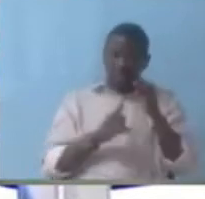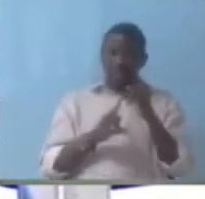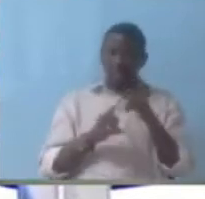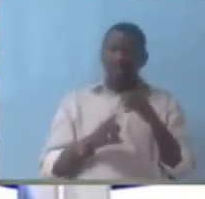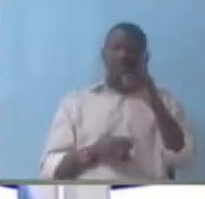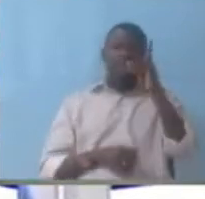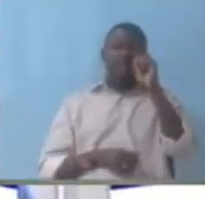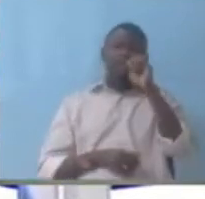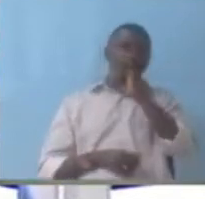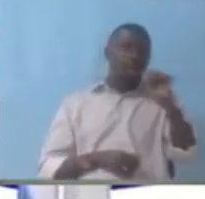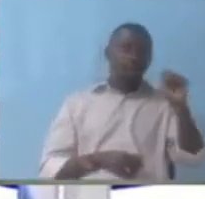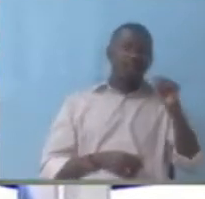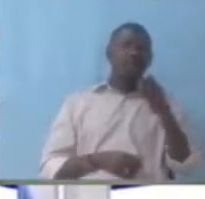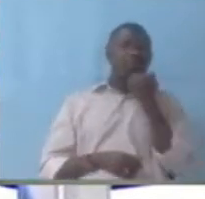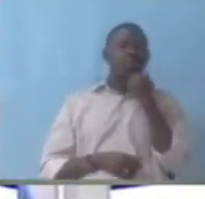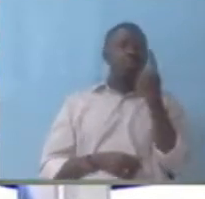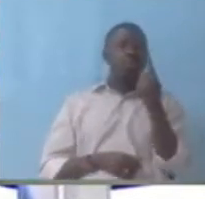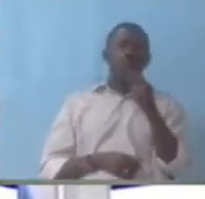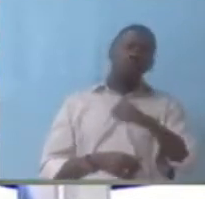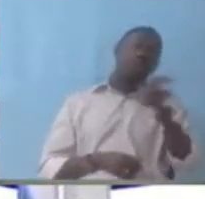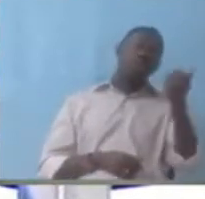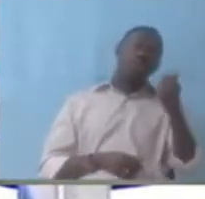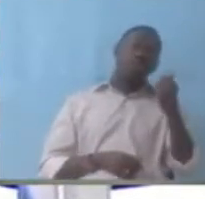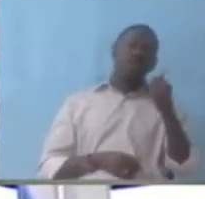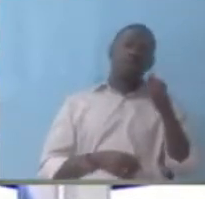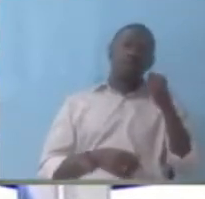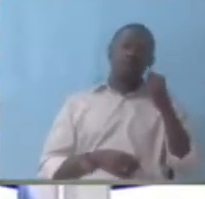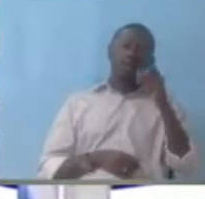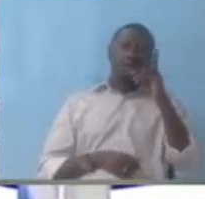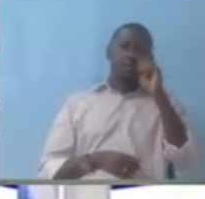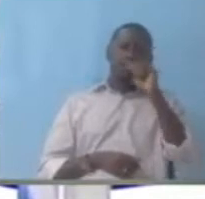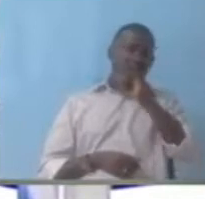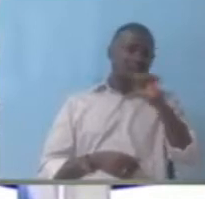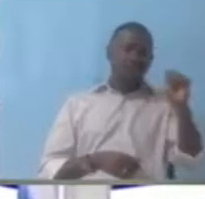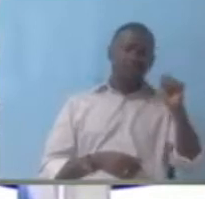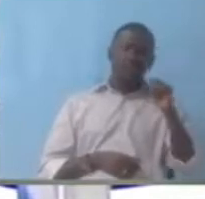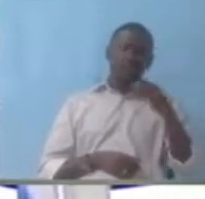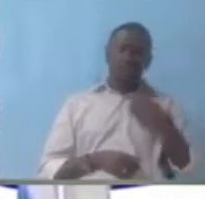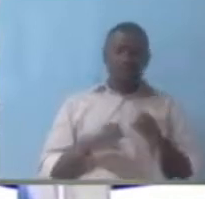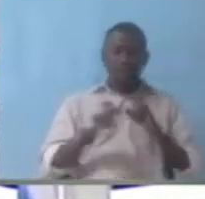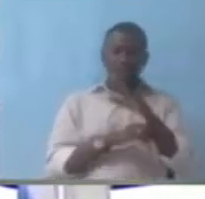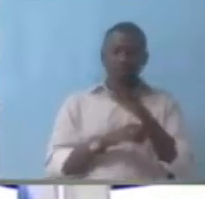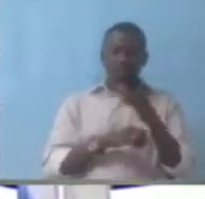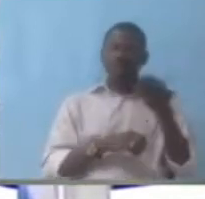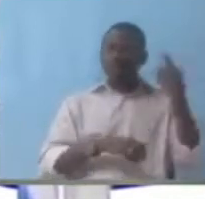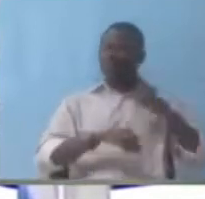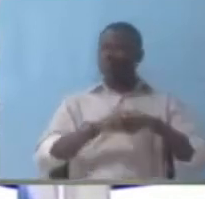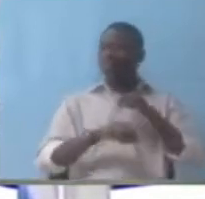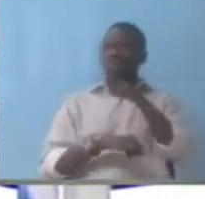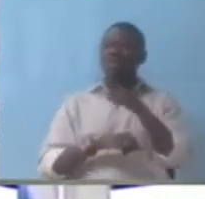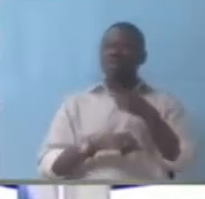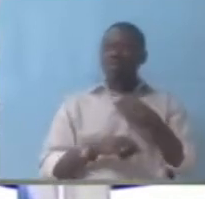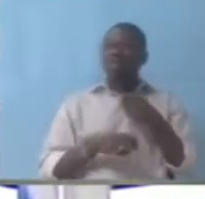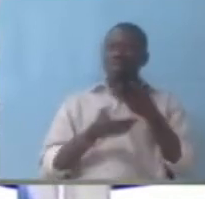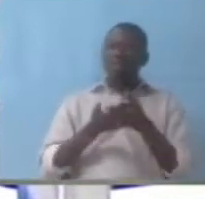decree number one as well as the other decrees that were passed during your tenure really set the scene for dictatorship in this country.